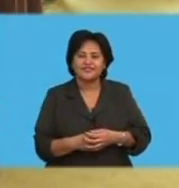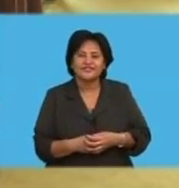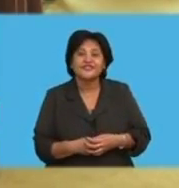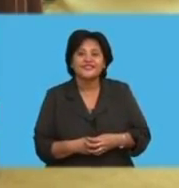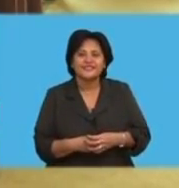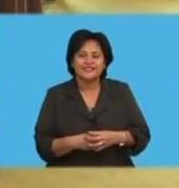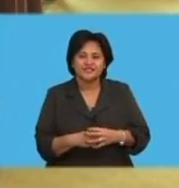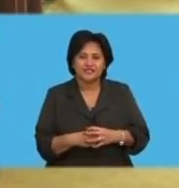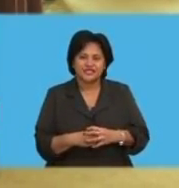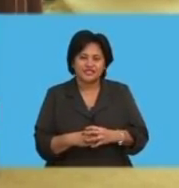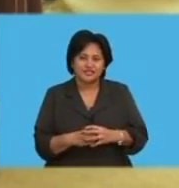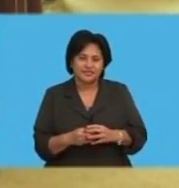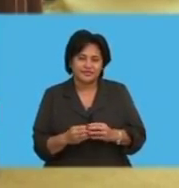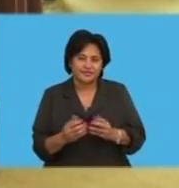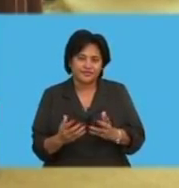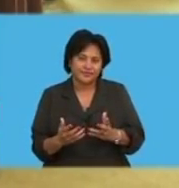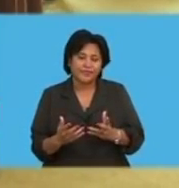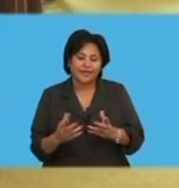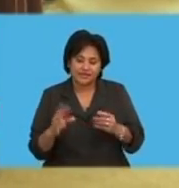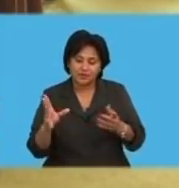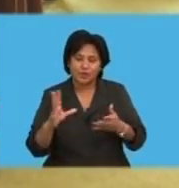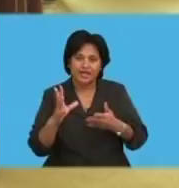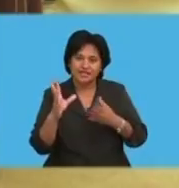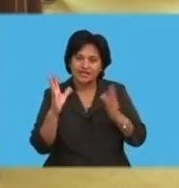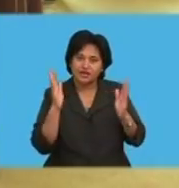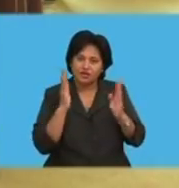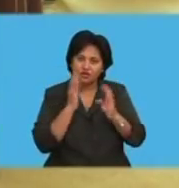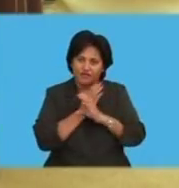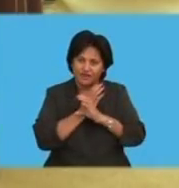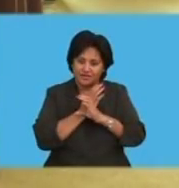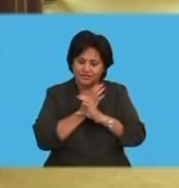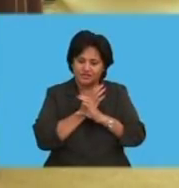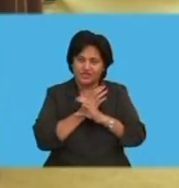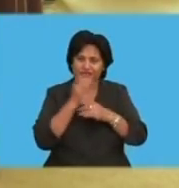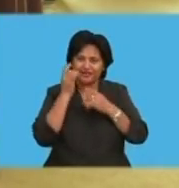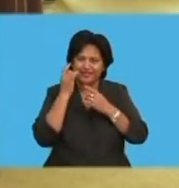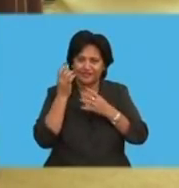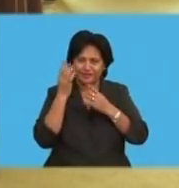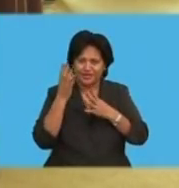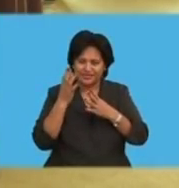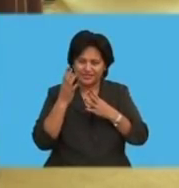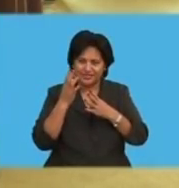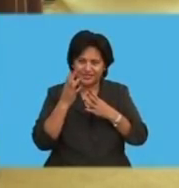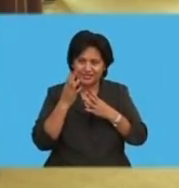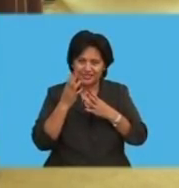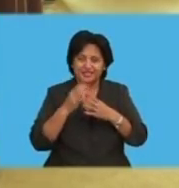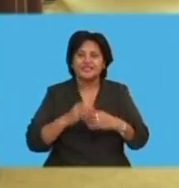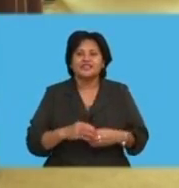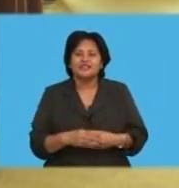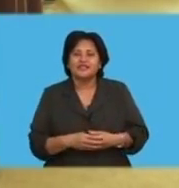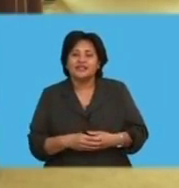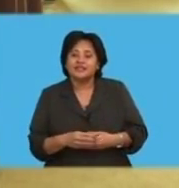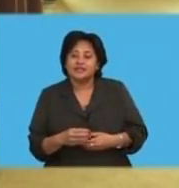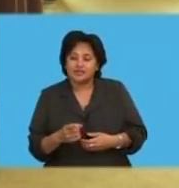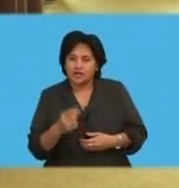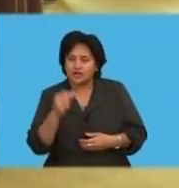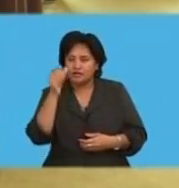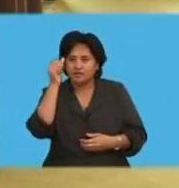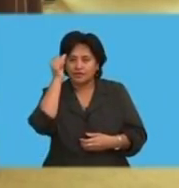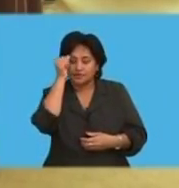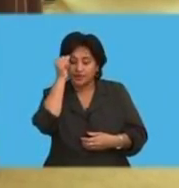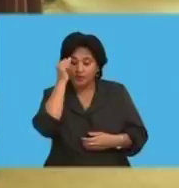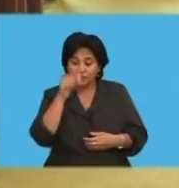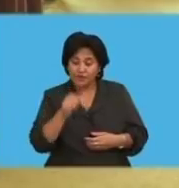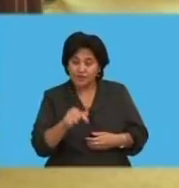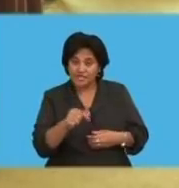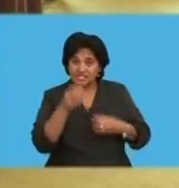extract very private and confidential information from them, with the understanding that this